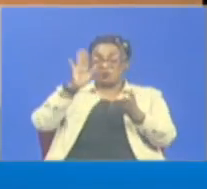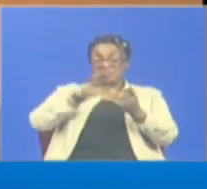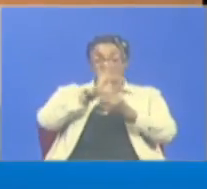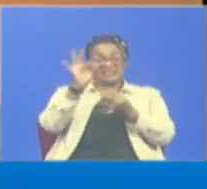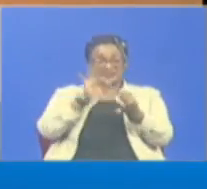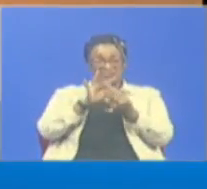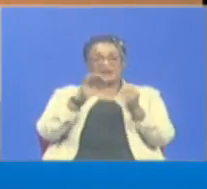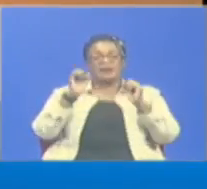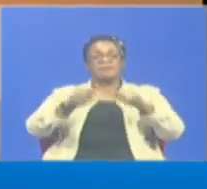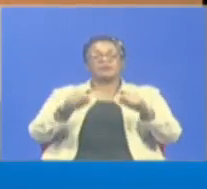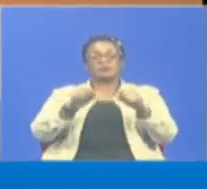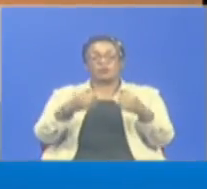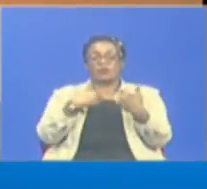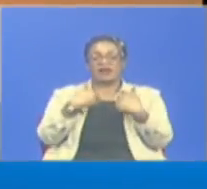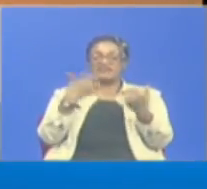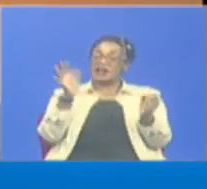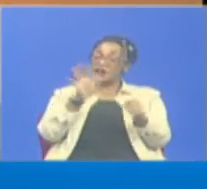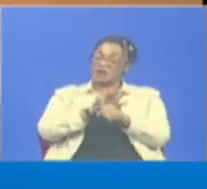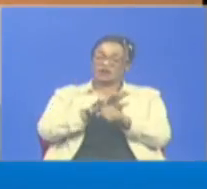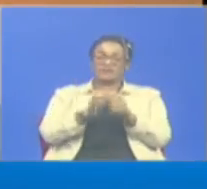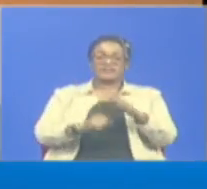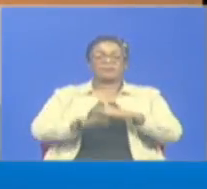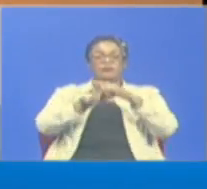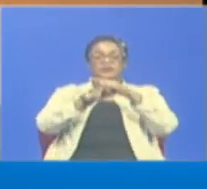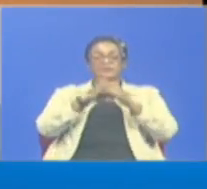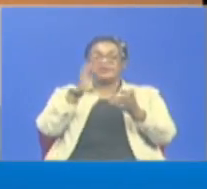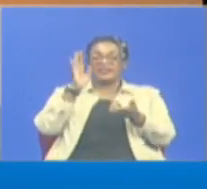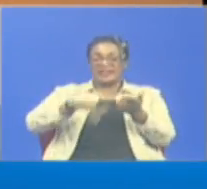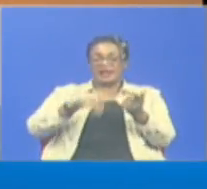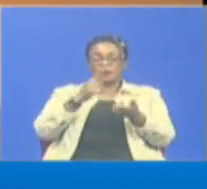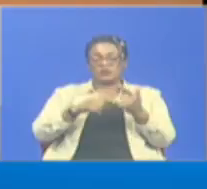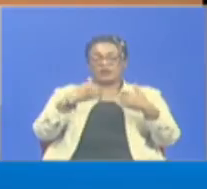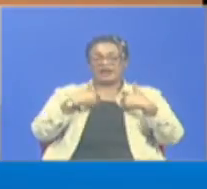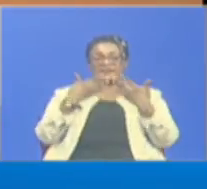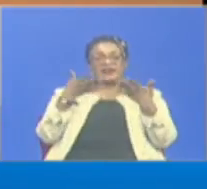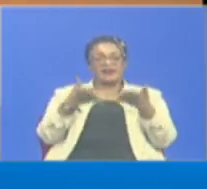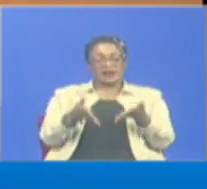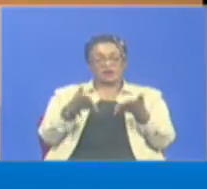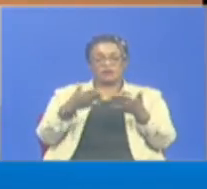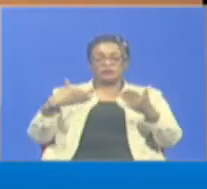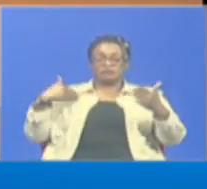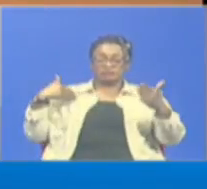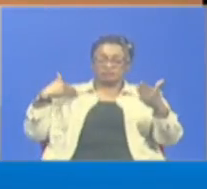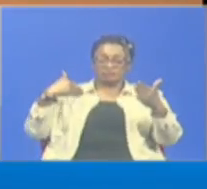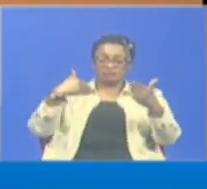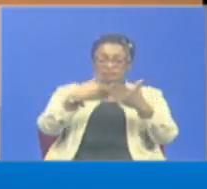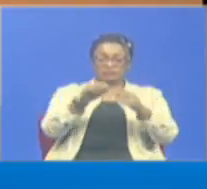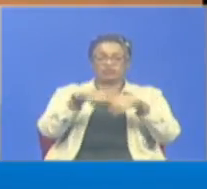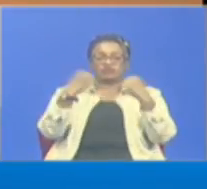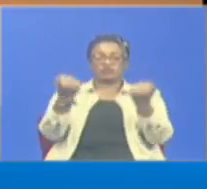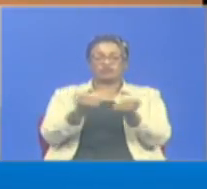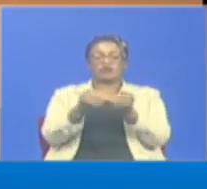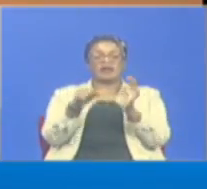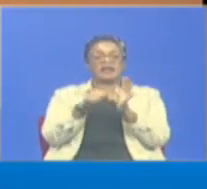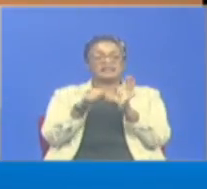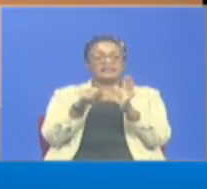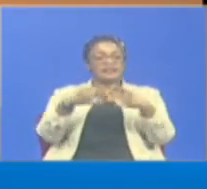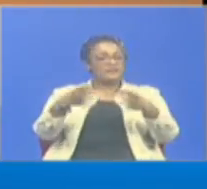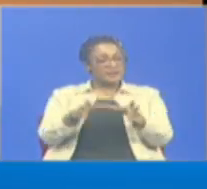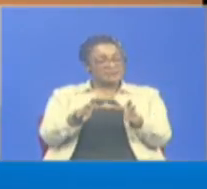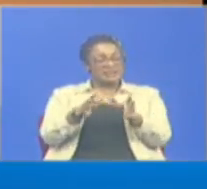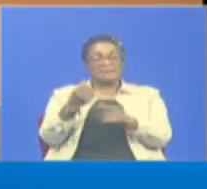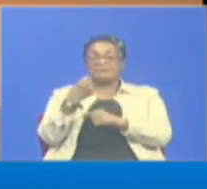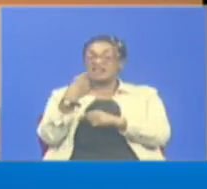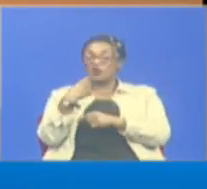we see a lot of support that we are seeing now towards the social crisis in the family? Not just the medical